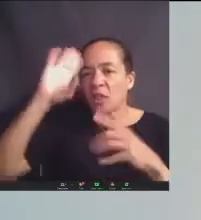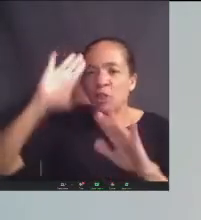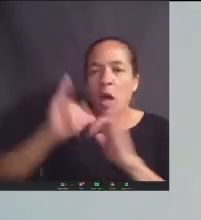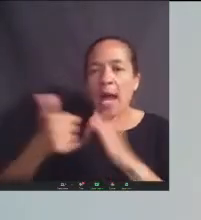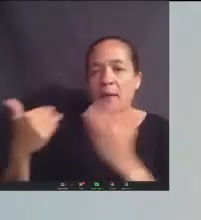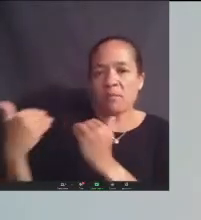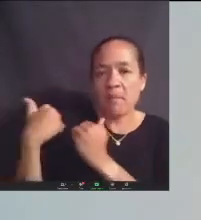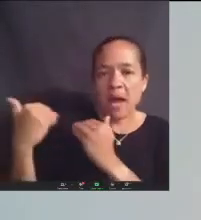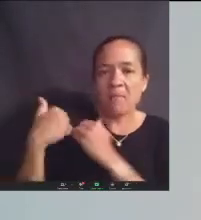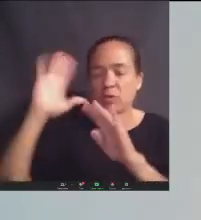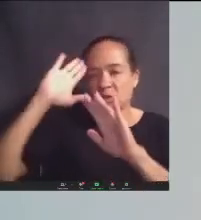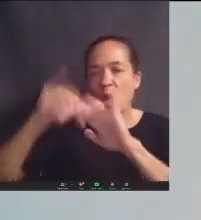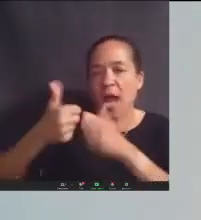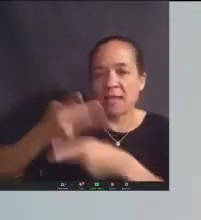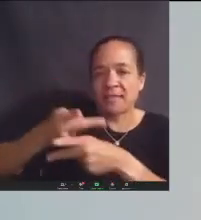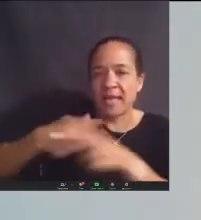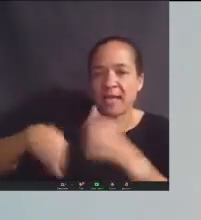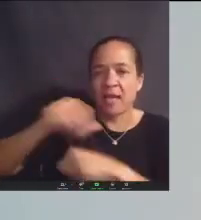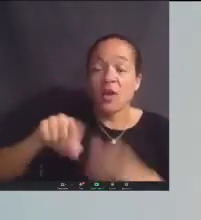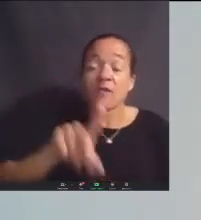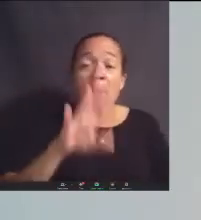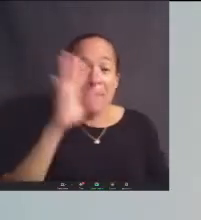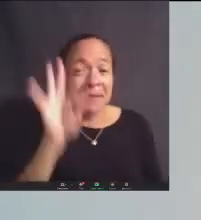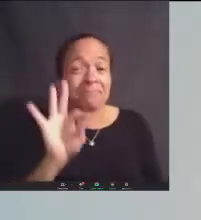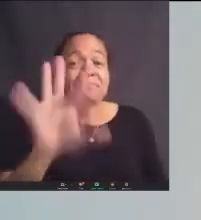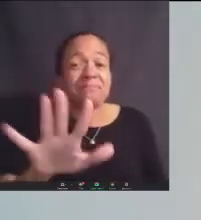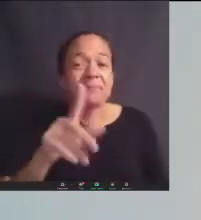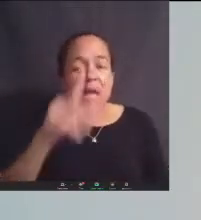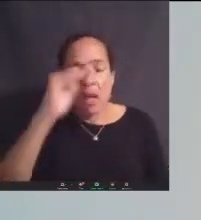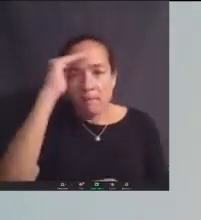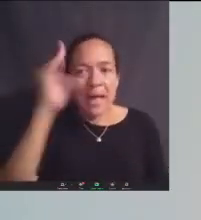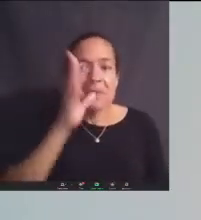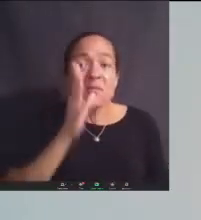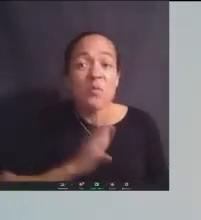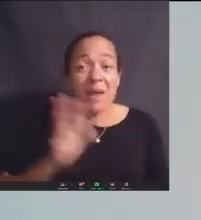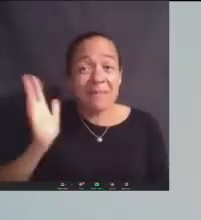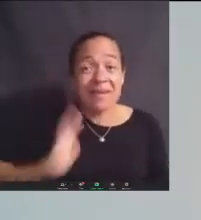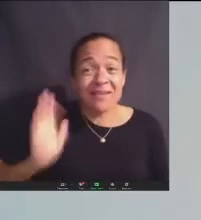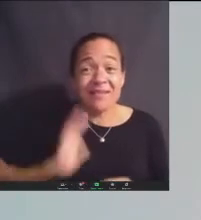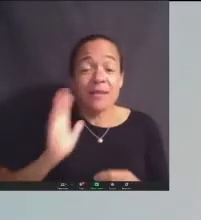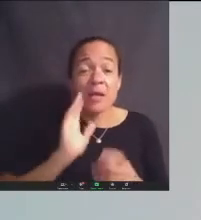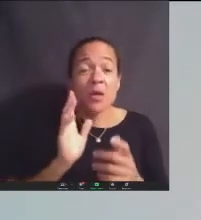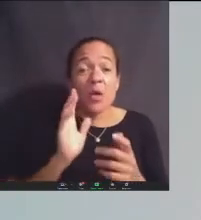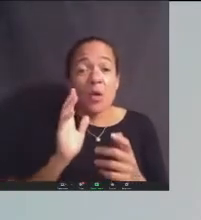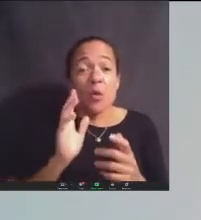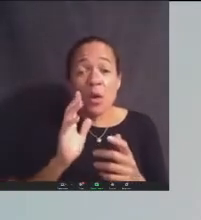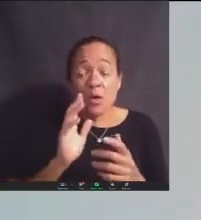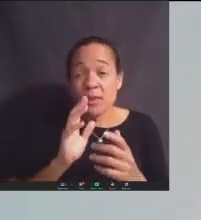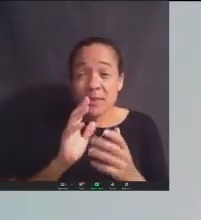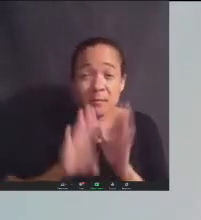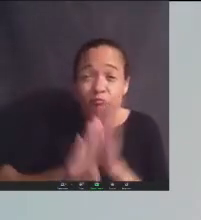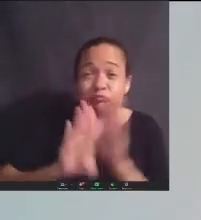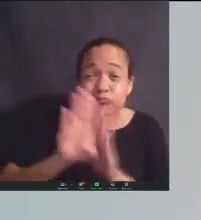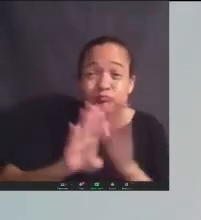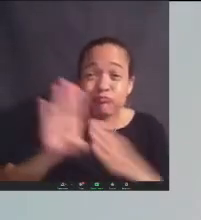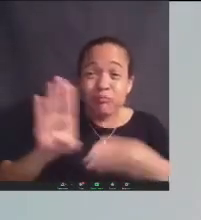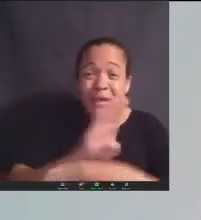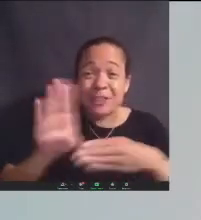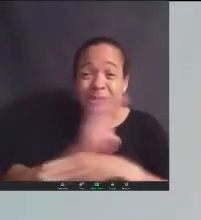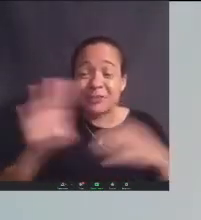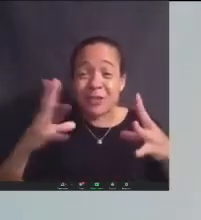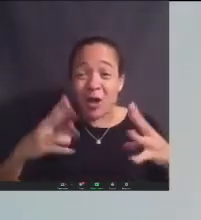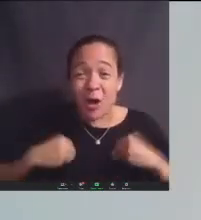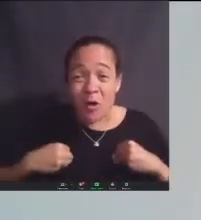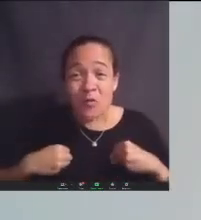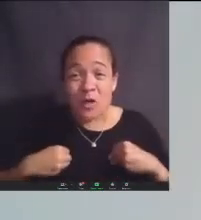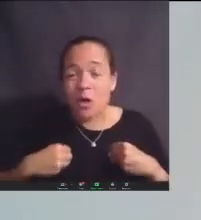back, right? When Black women happen to be the fastest growing block of entrepreneurs in the United States, right? When Black men happen to be the group